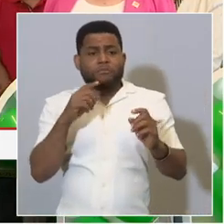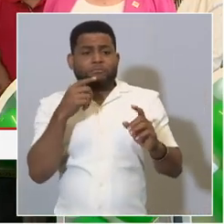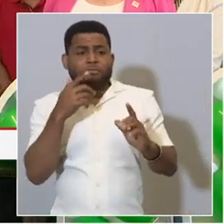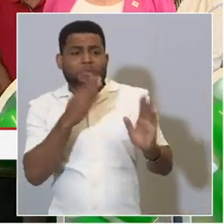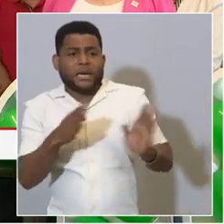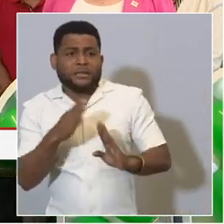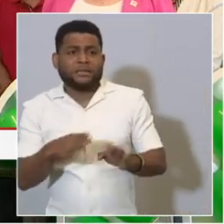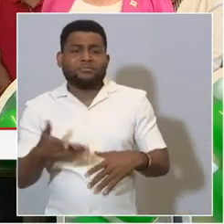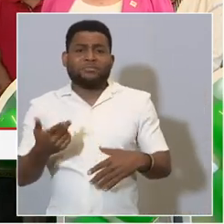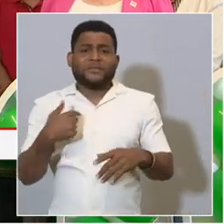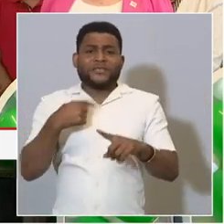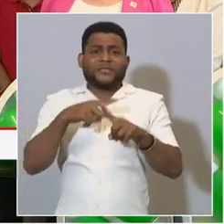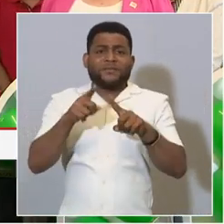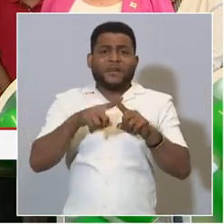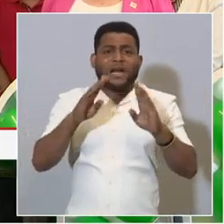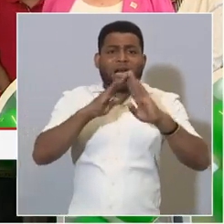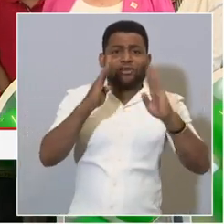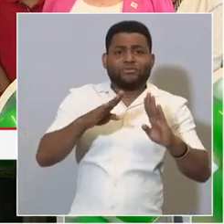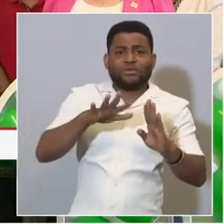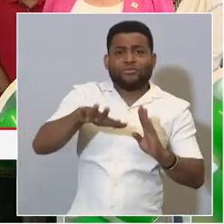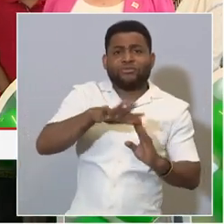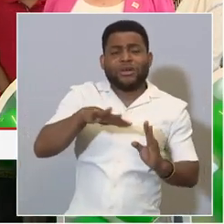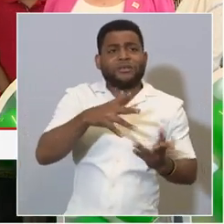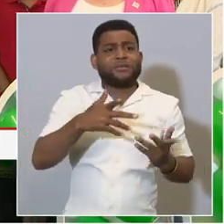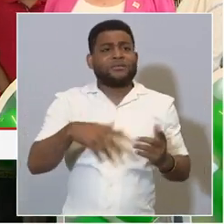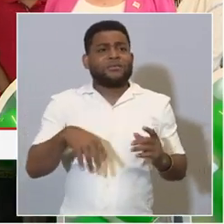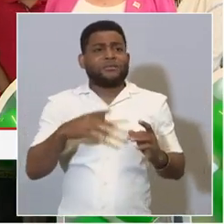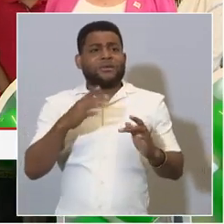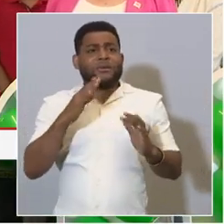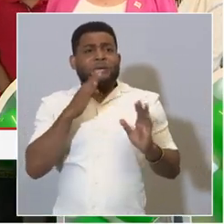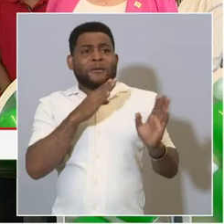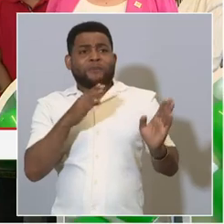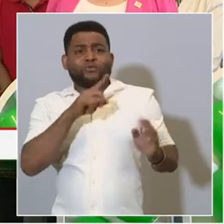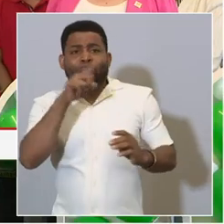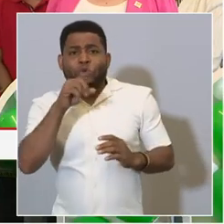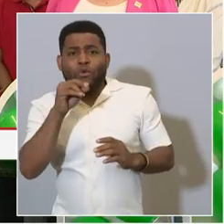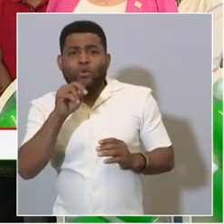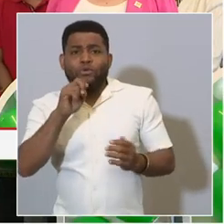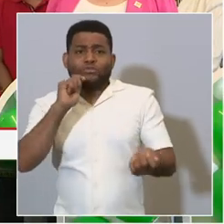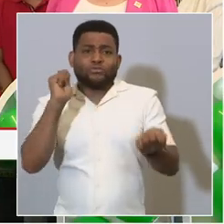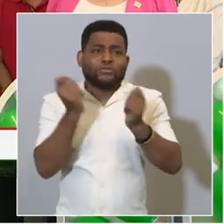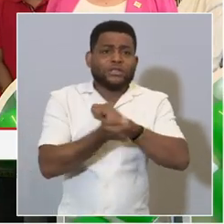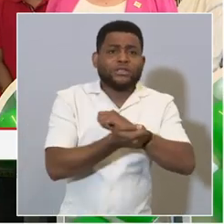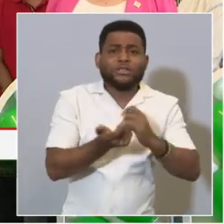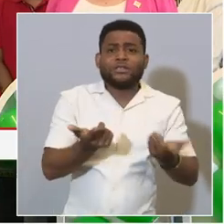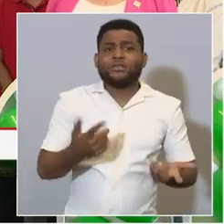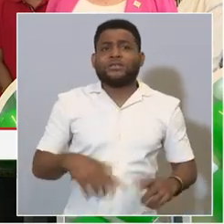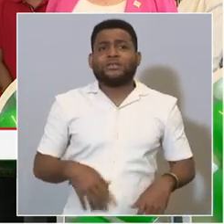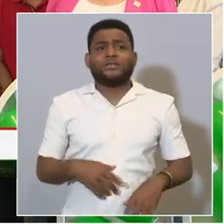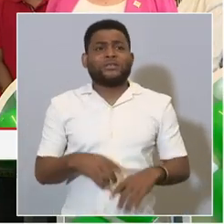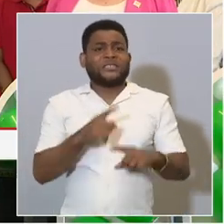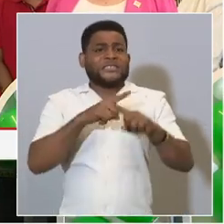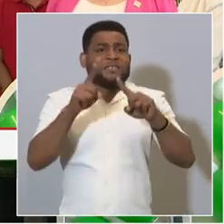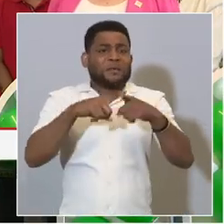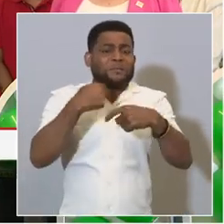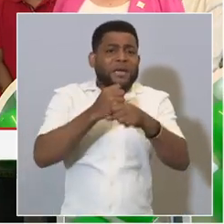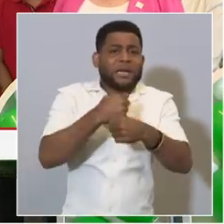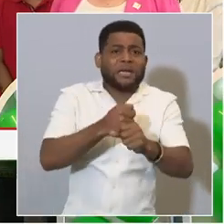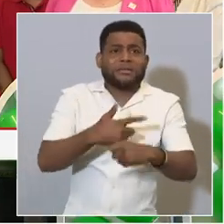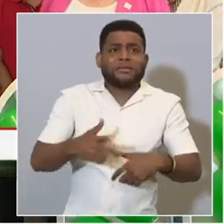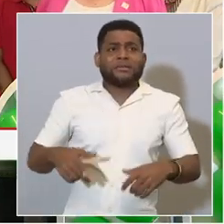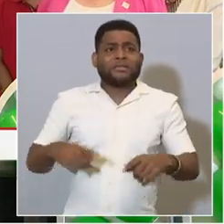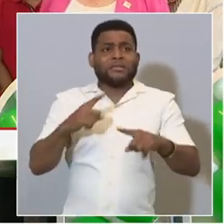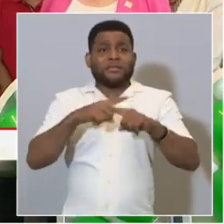planning efforts that have been made, the zoning changes that have been made, the different types of productions that have been done, the RFPs that have gone